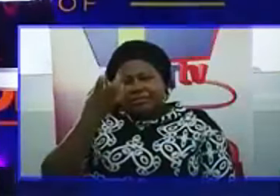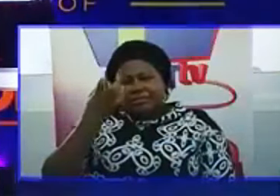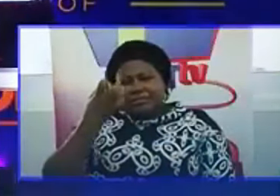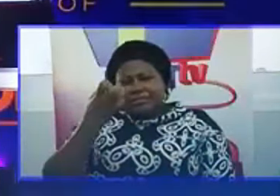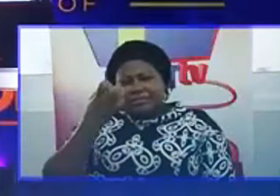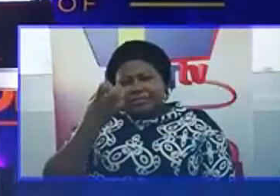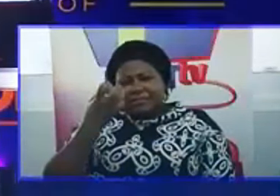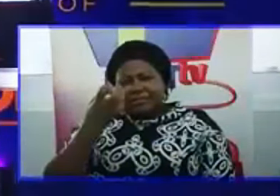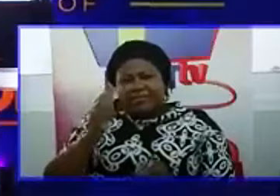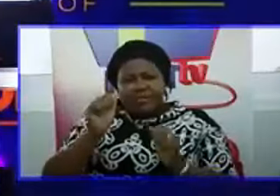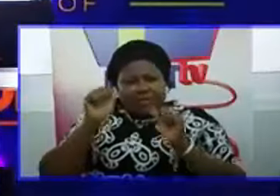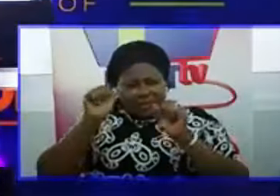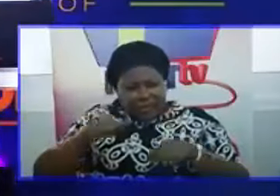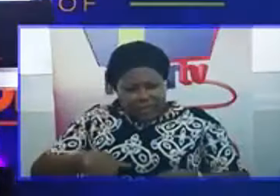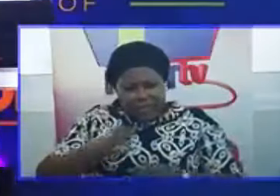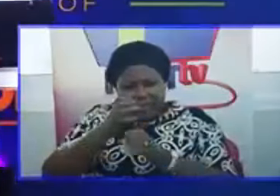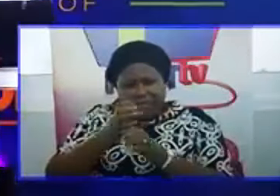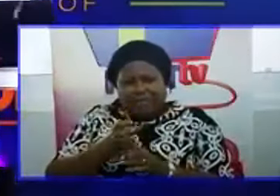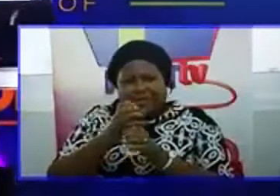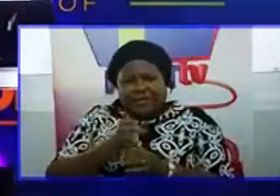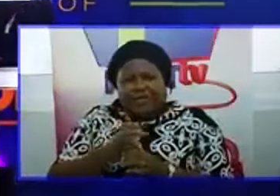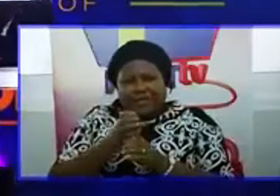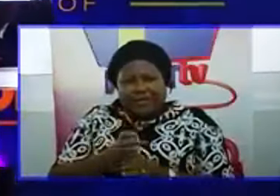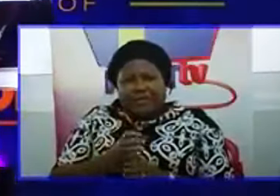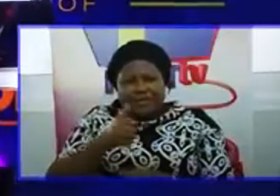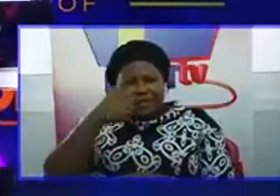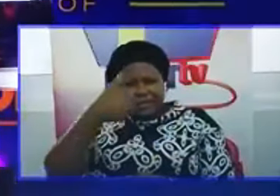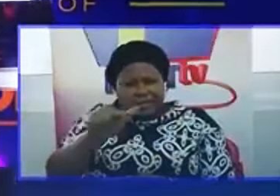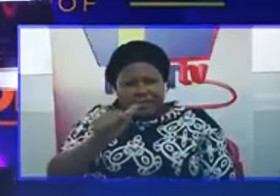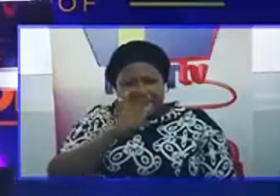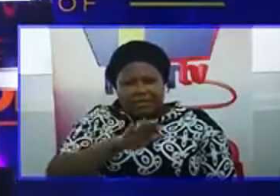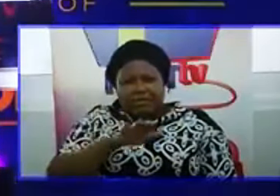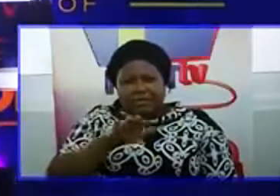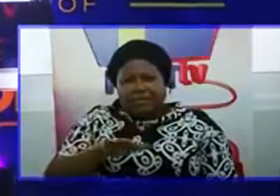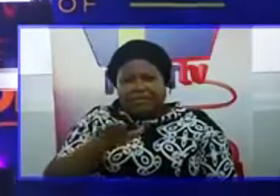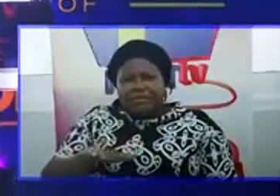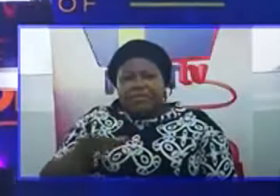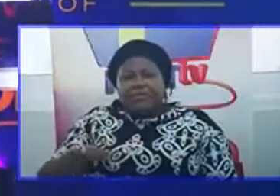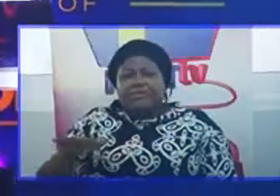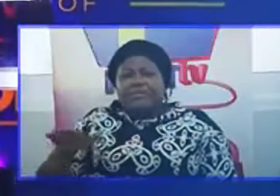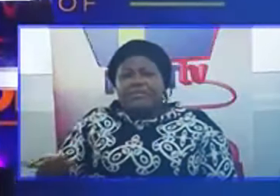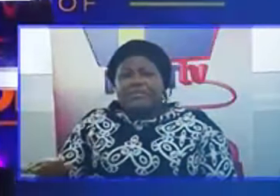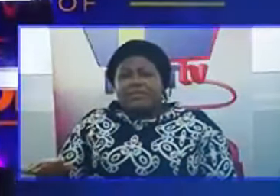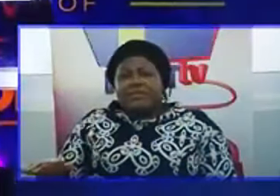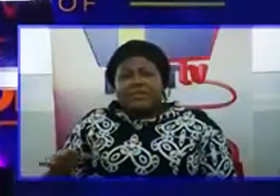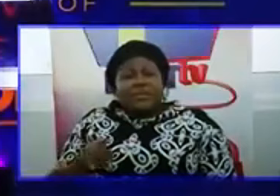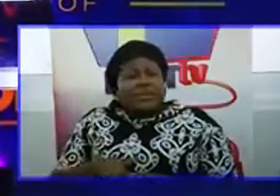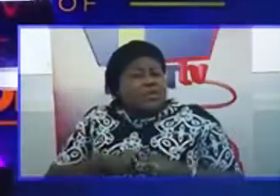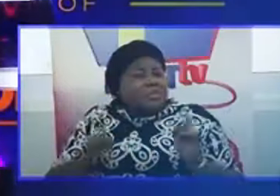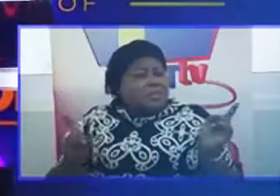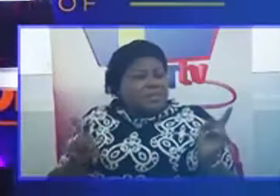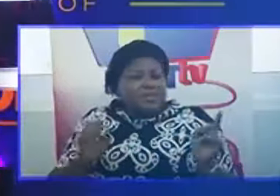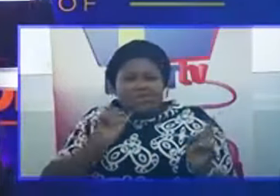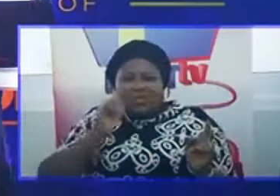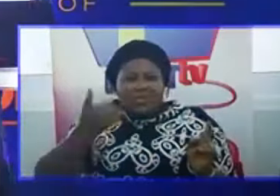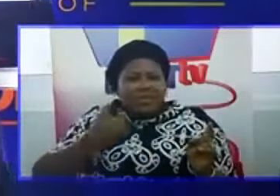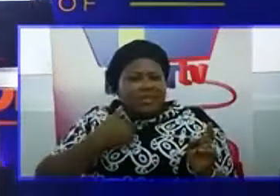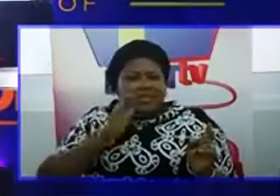They could take care of 10 children, yet they don't have the opportunity.